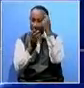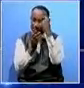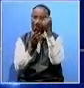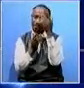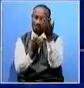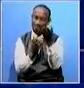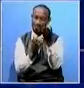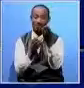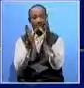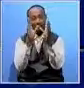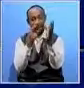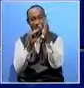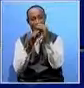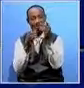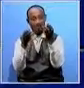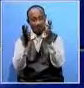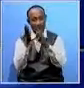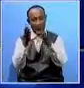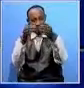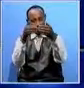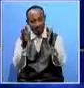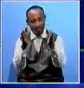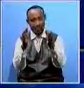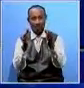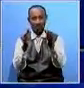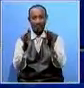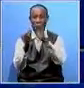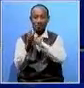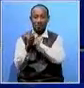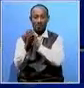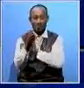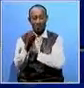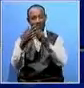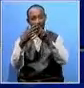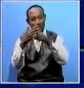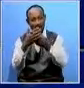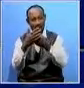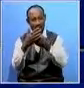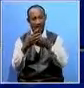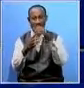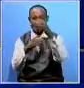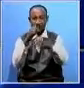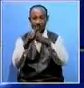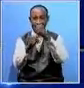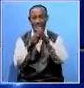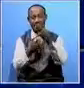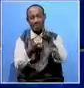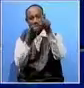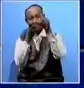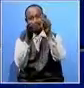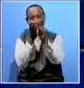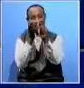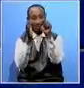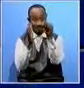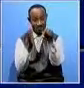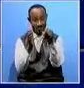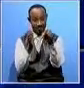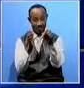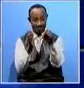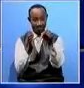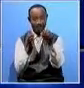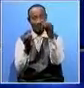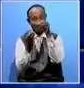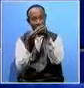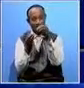He was speaking during the relaunch of the Toto Energize Startupper of the Year Challenge in Lusaka today. Meanwhile,